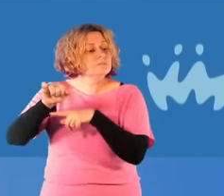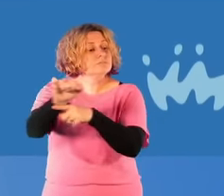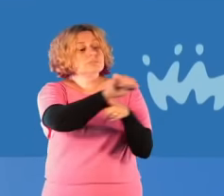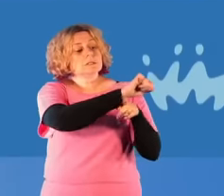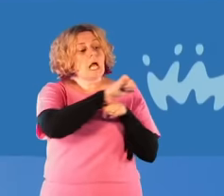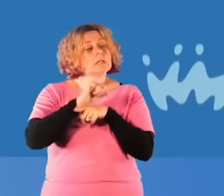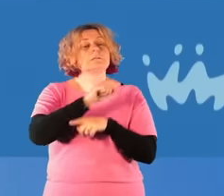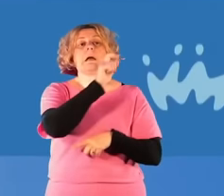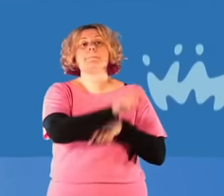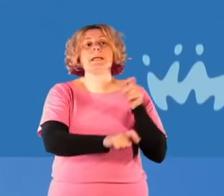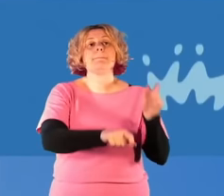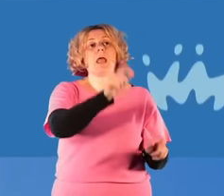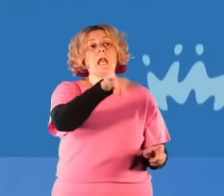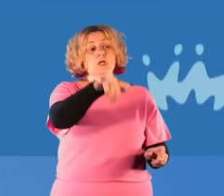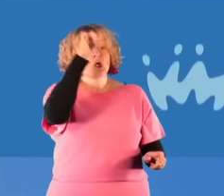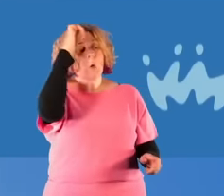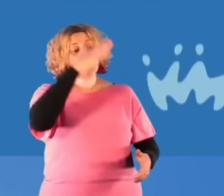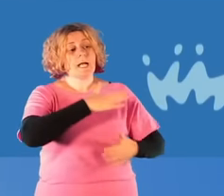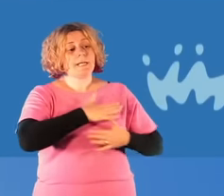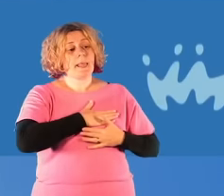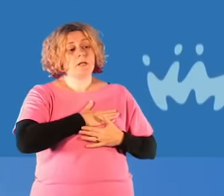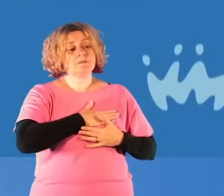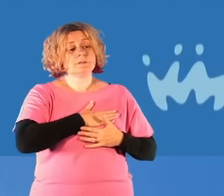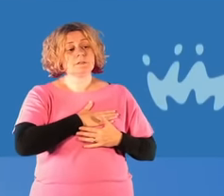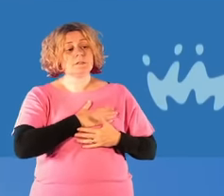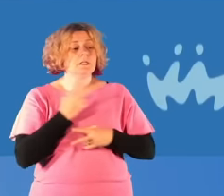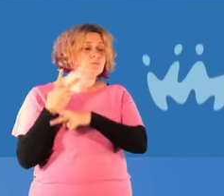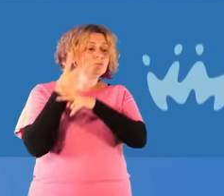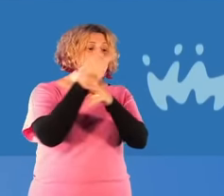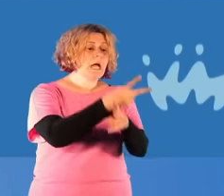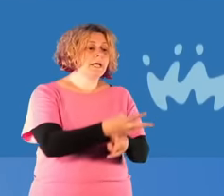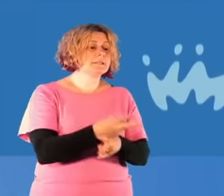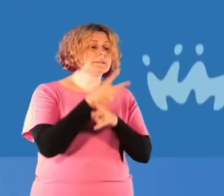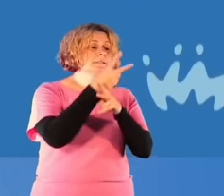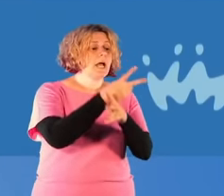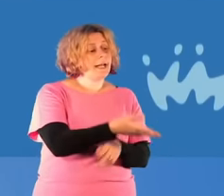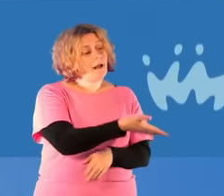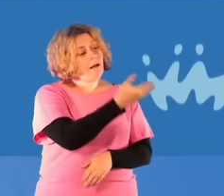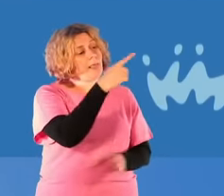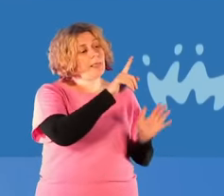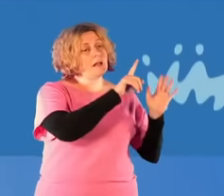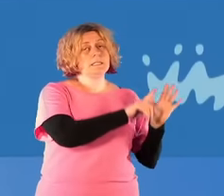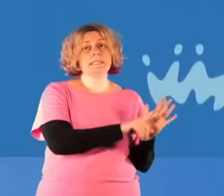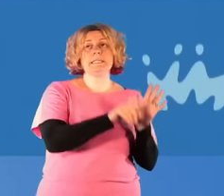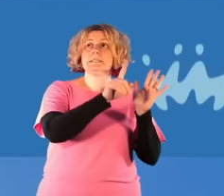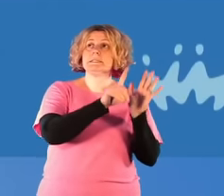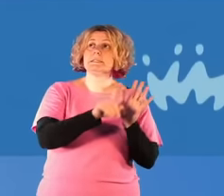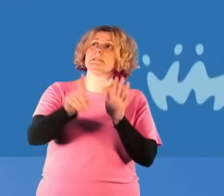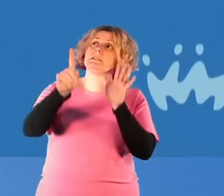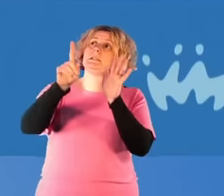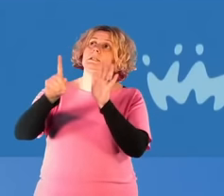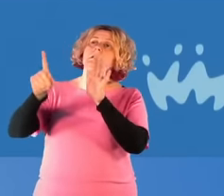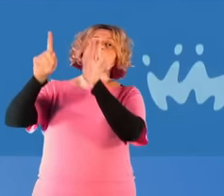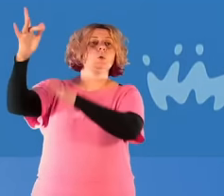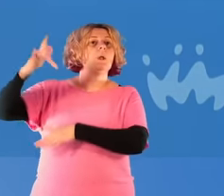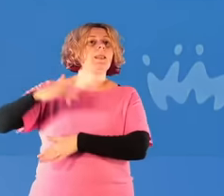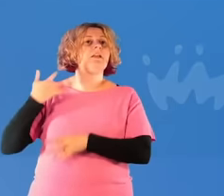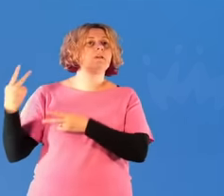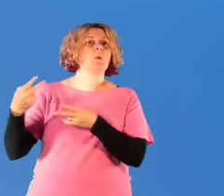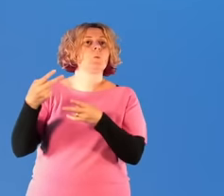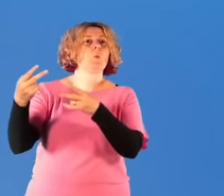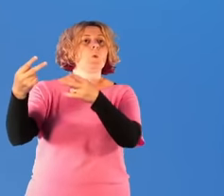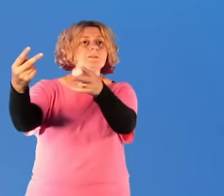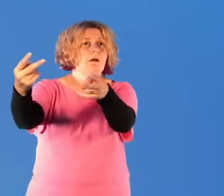them. And what does he do? He leads them, verse 17, to springs of living water. Heaven